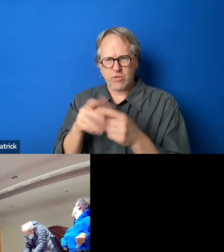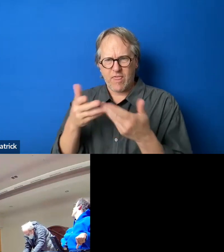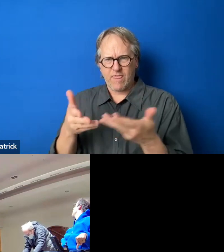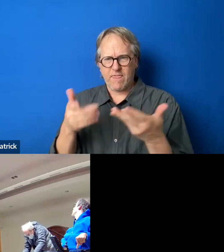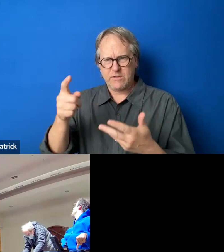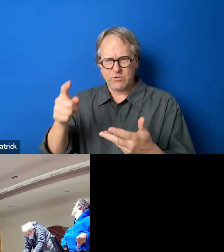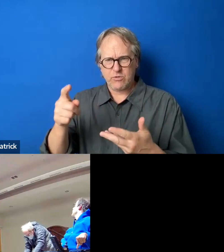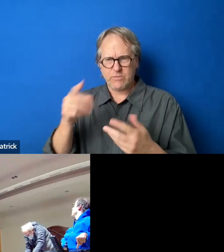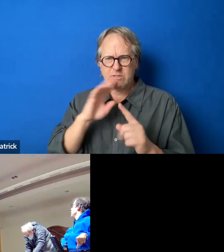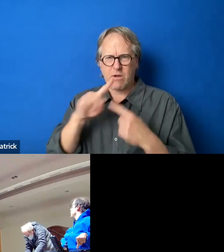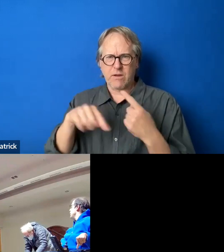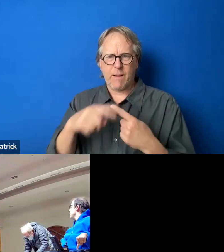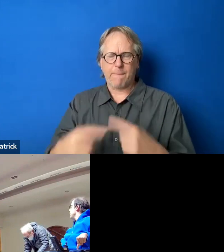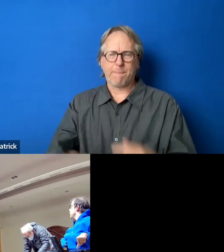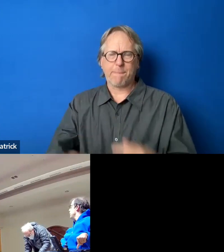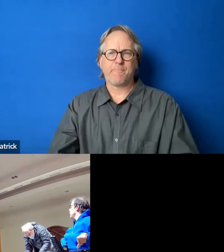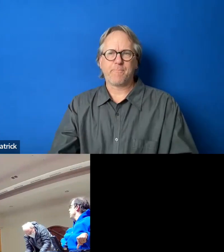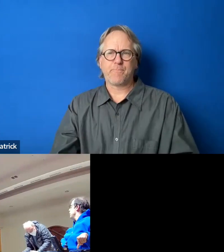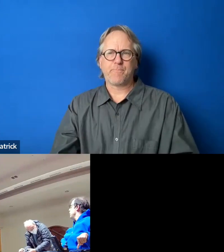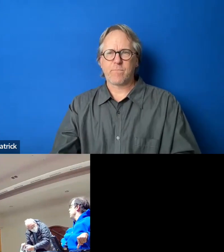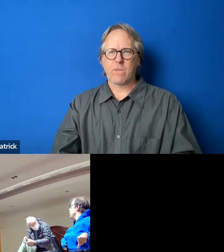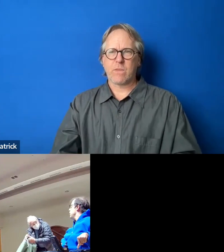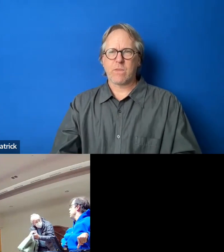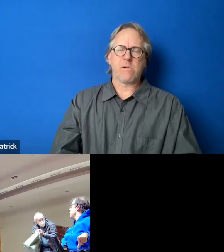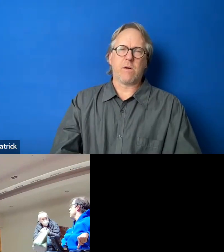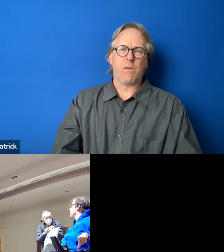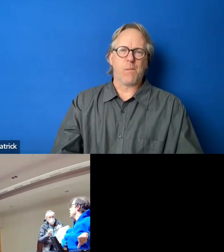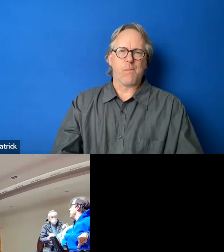have been talking about?